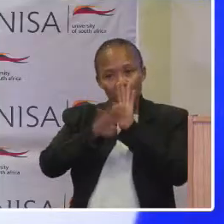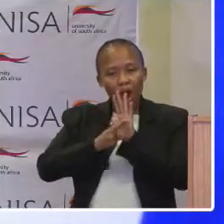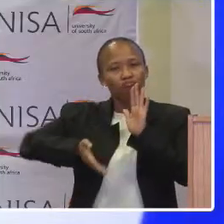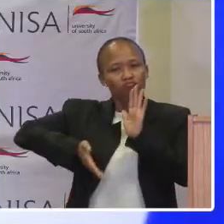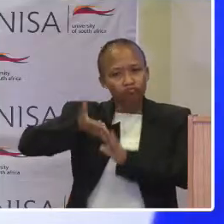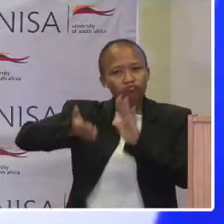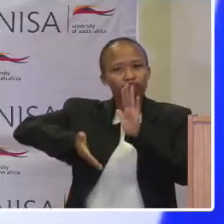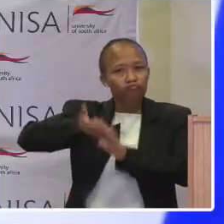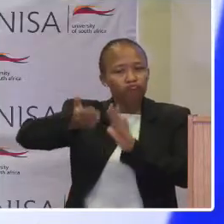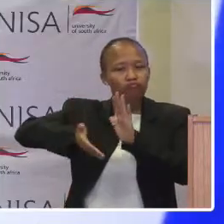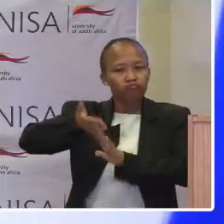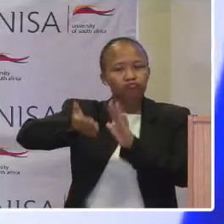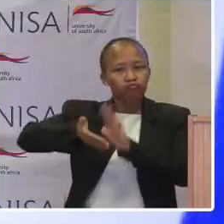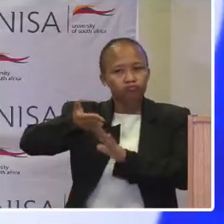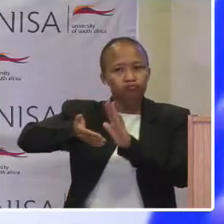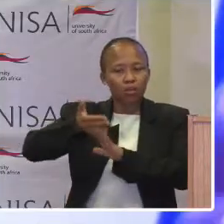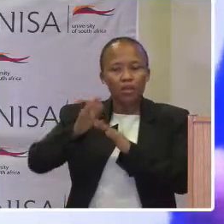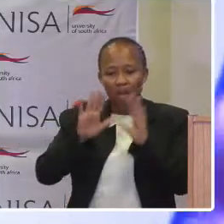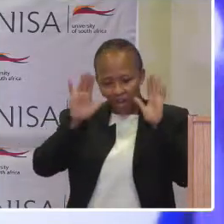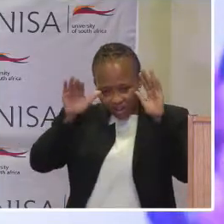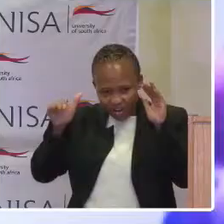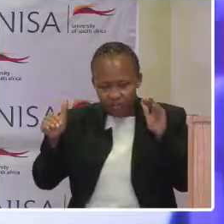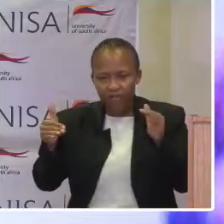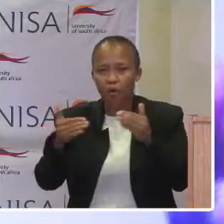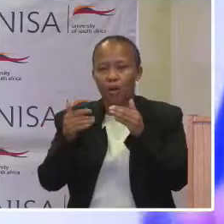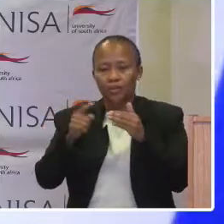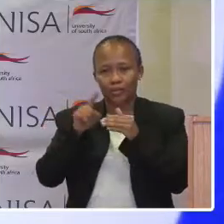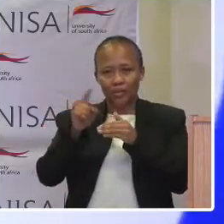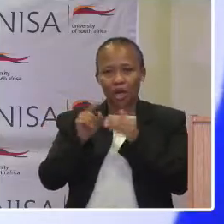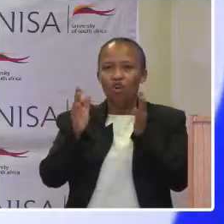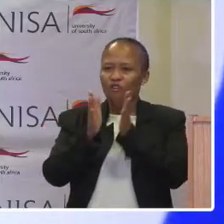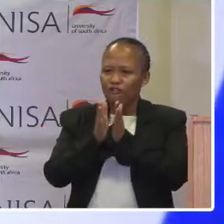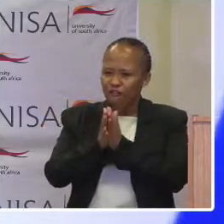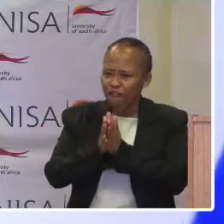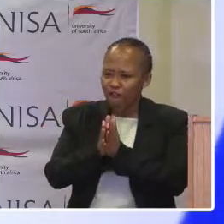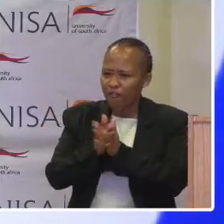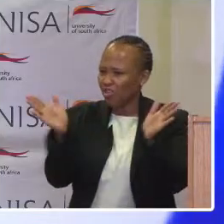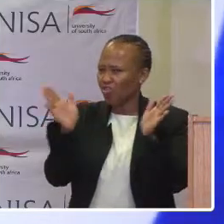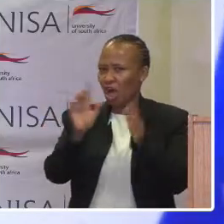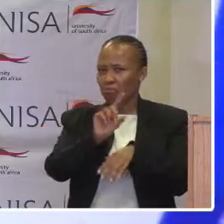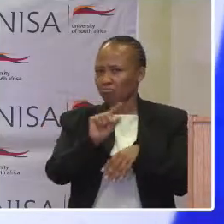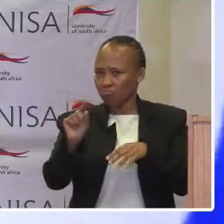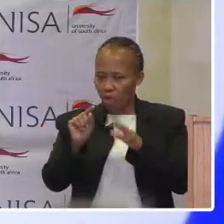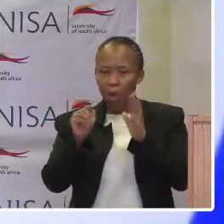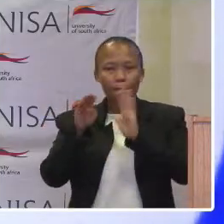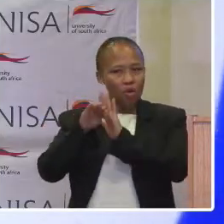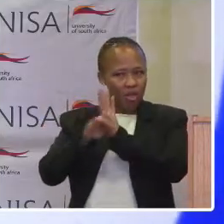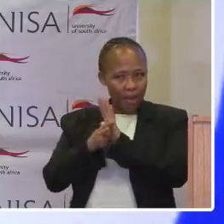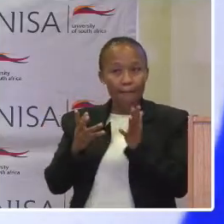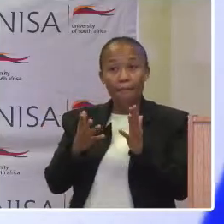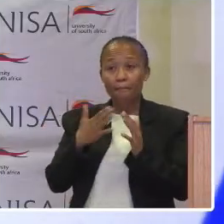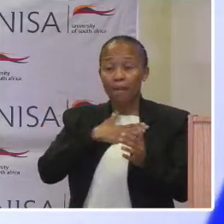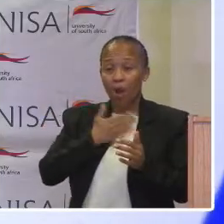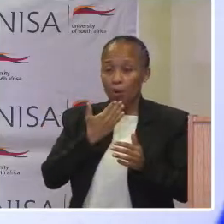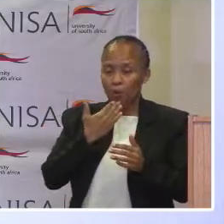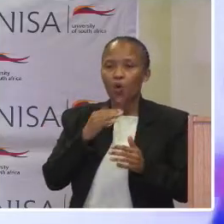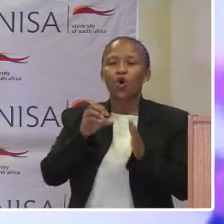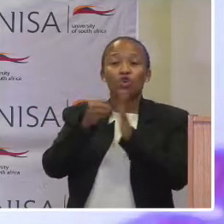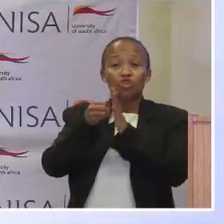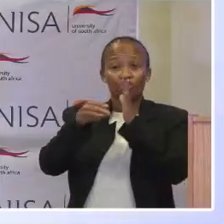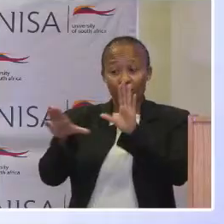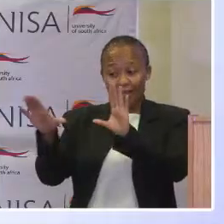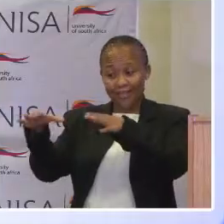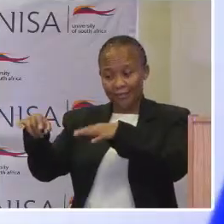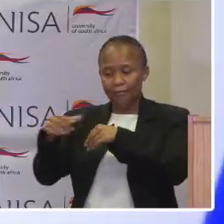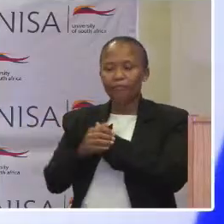on venture creations by students. So everything that we do, our first starting point